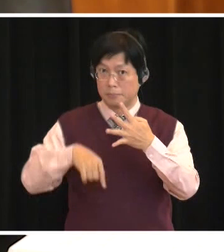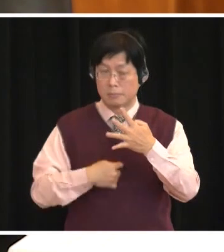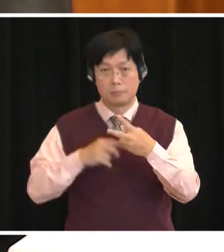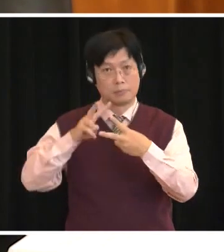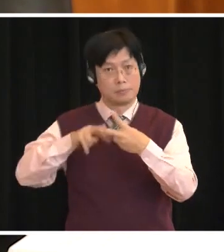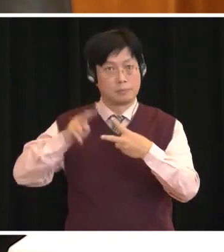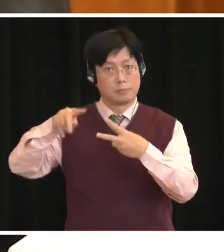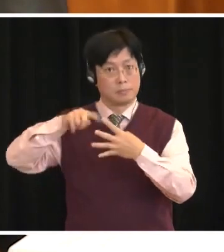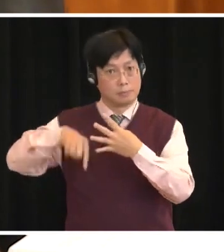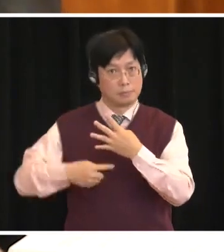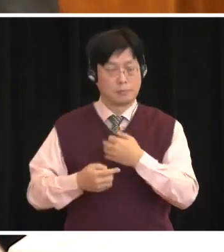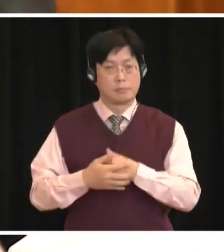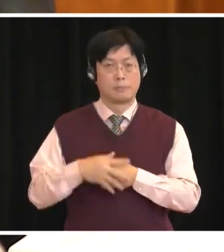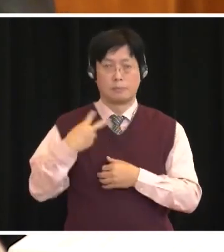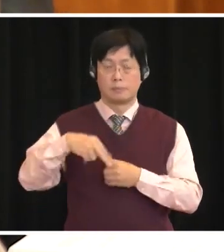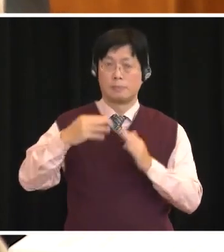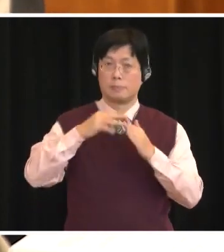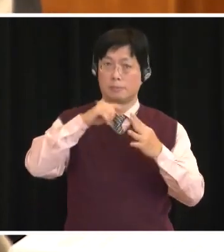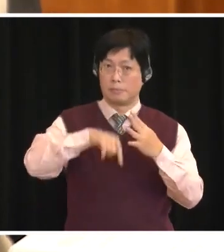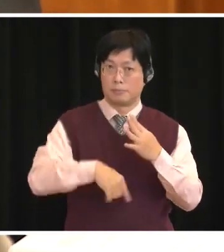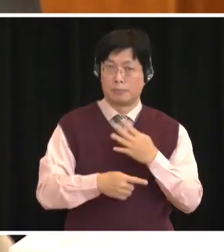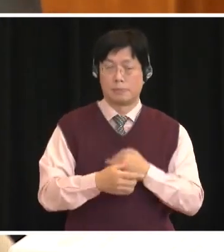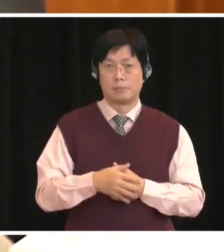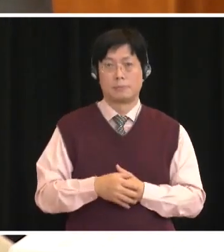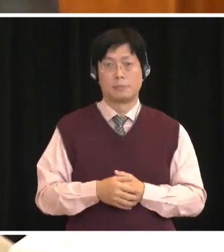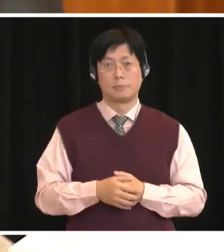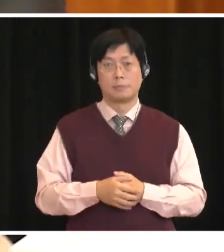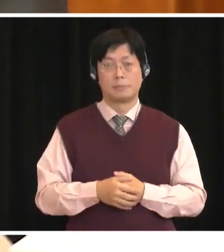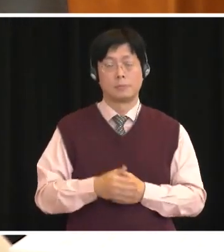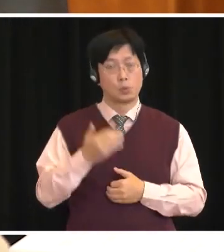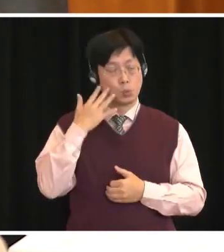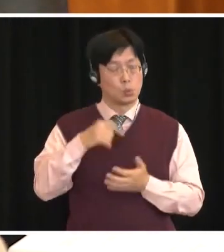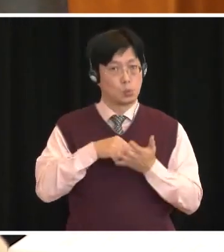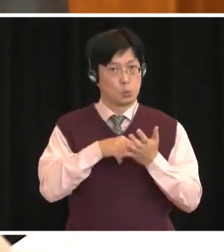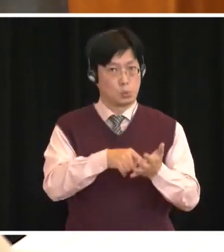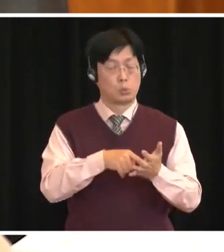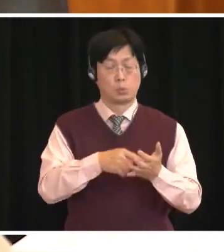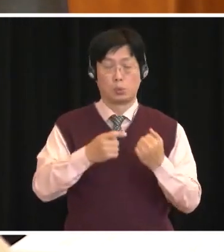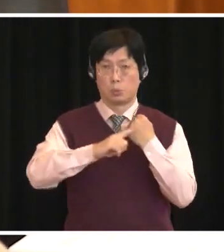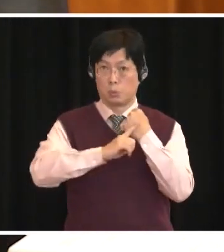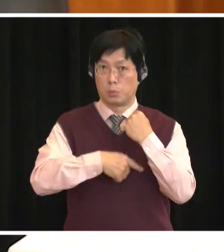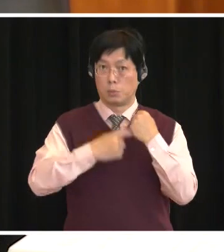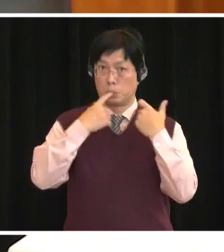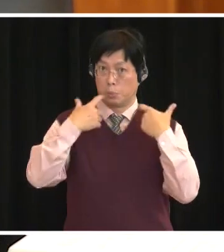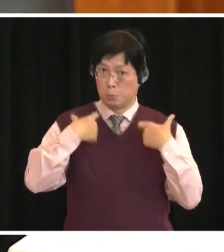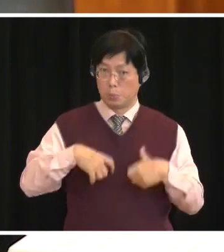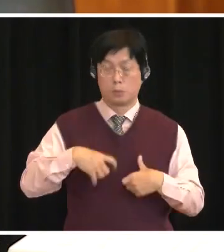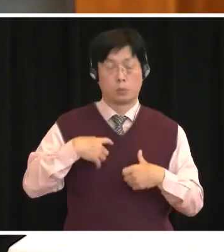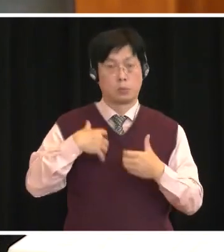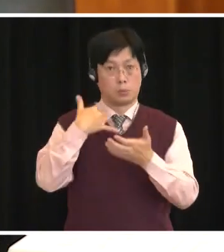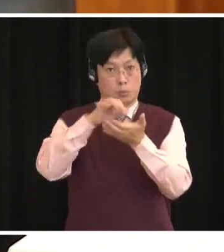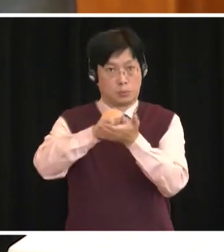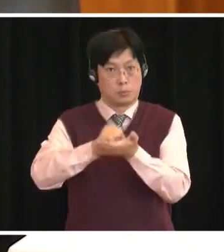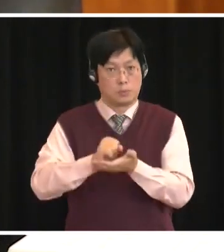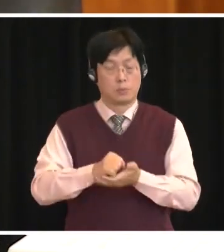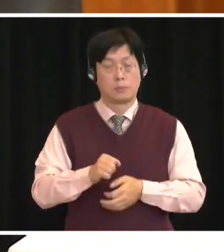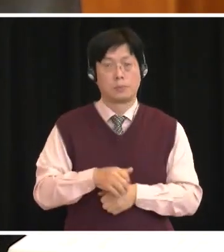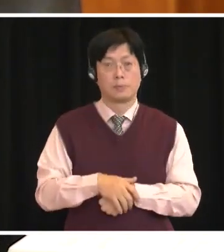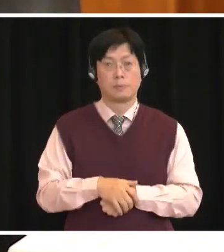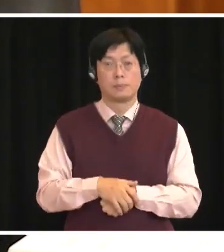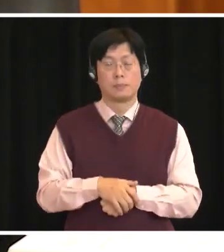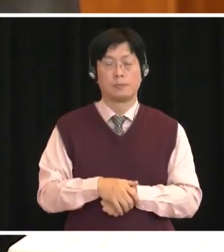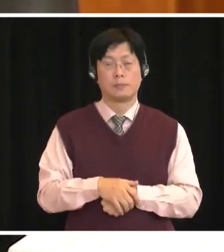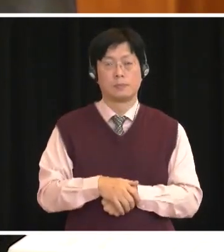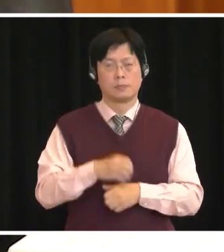The current data includes data from civil cases, criminal cases, family affair cases,